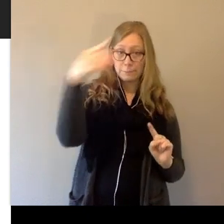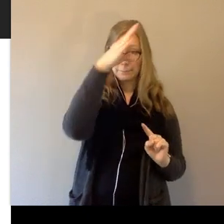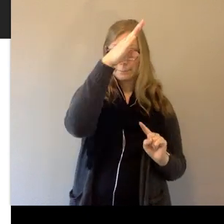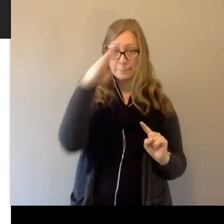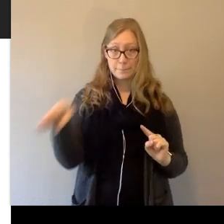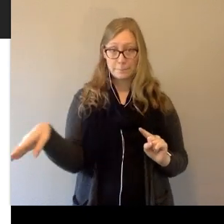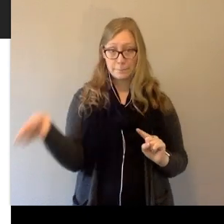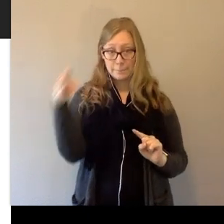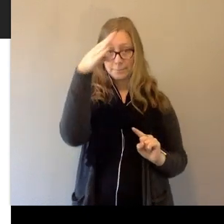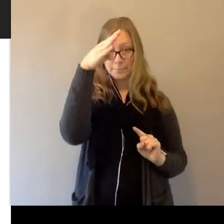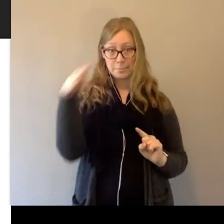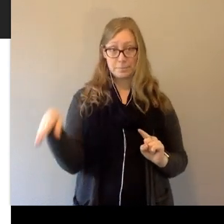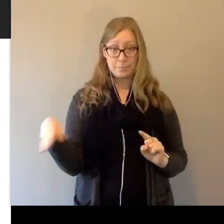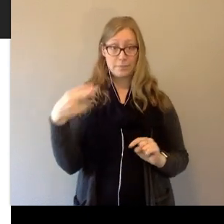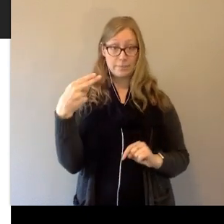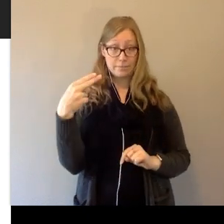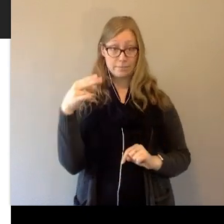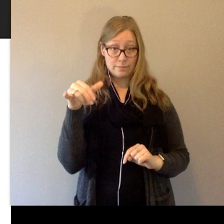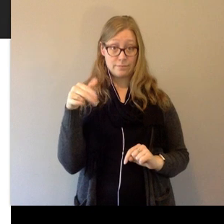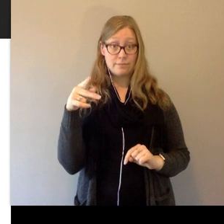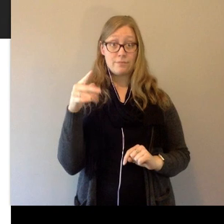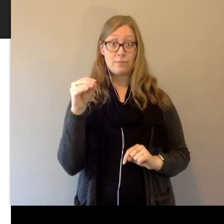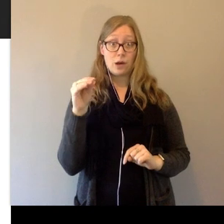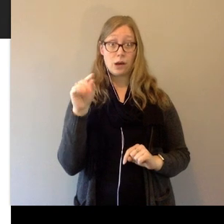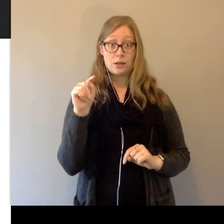hypotenuse.